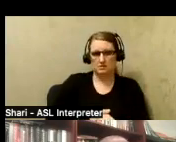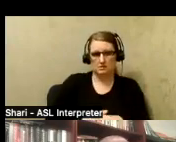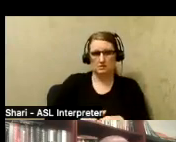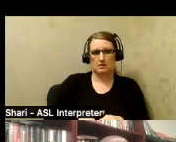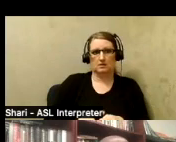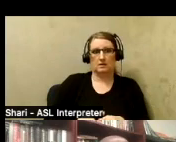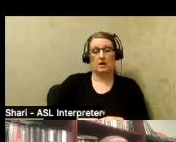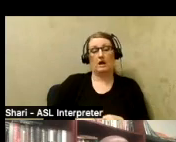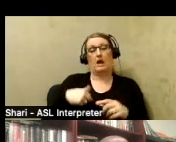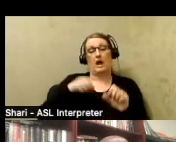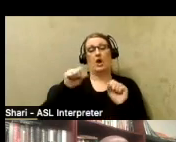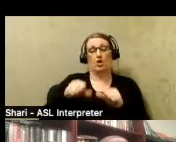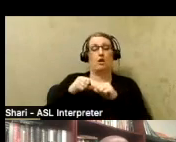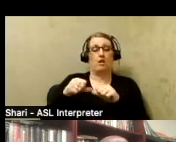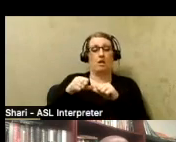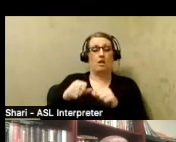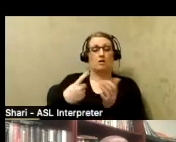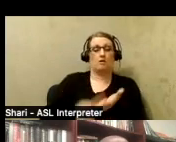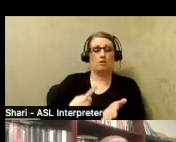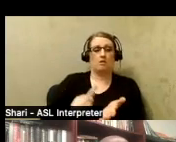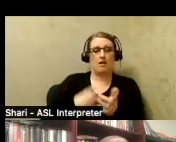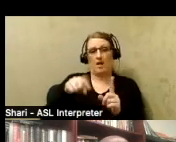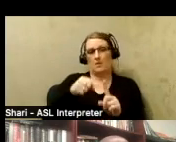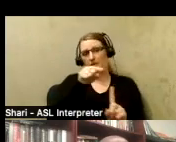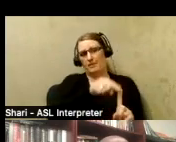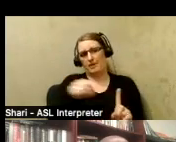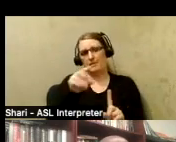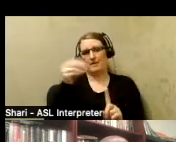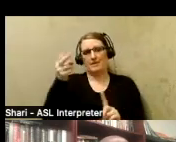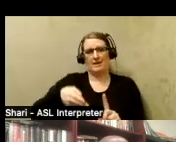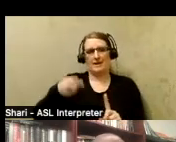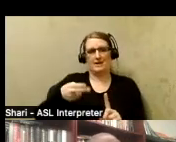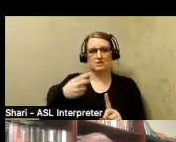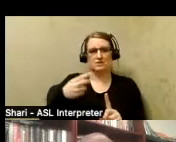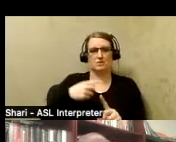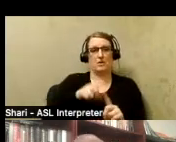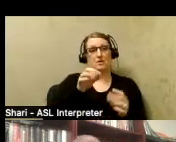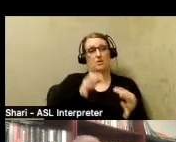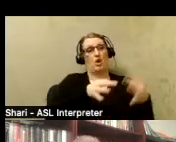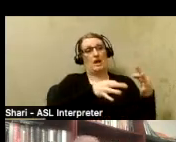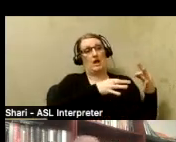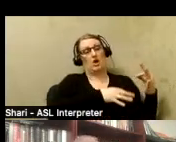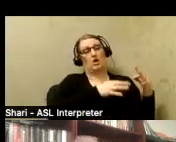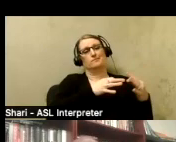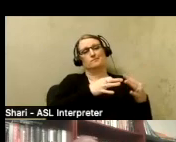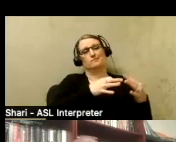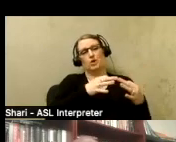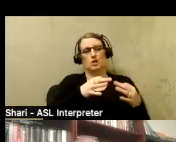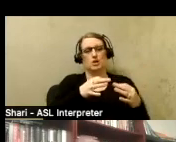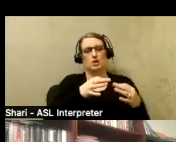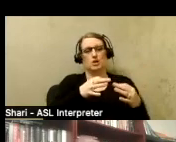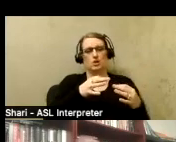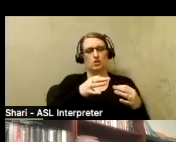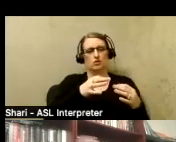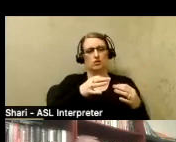I could go on more a little bit about them in histories, but there's more earlier works in this section kind of address